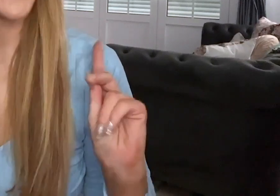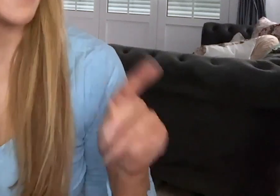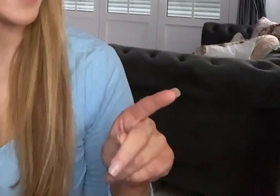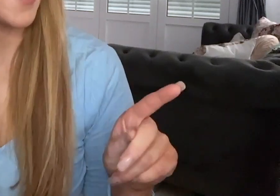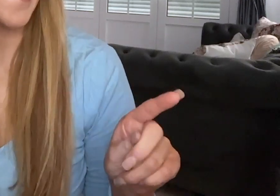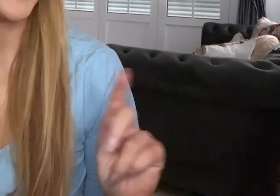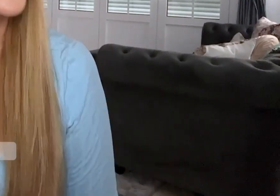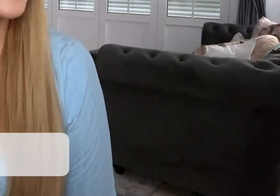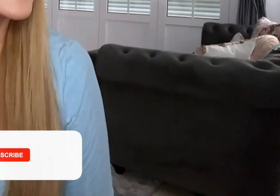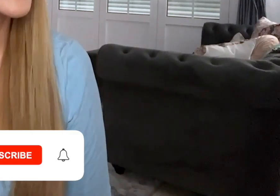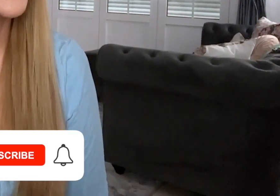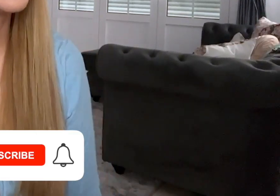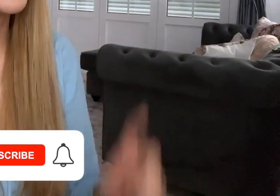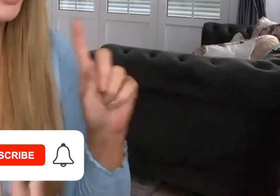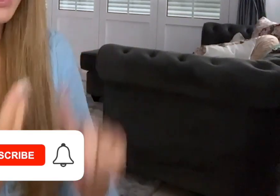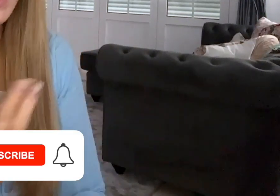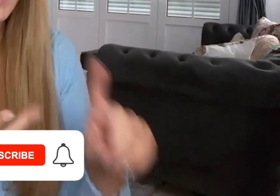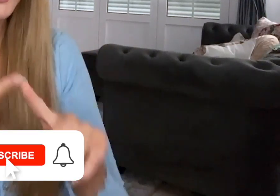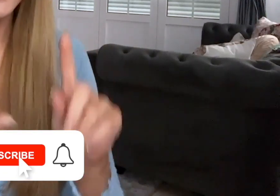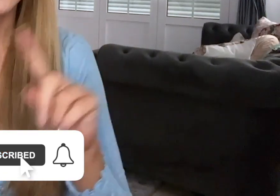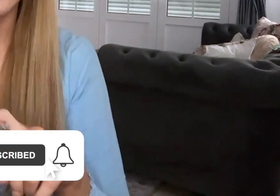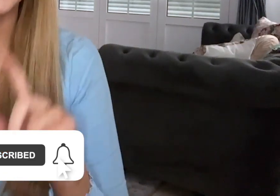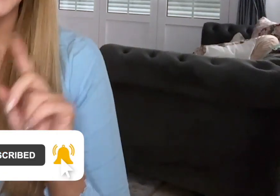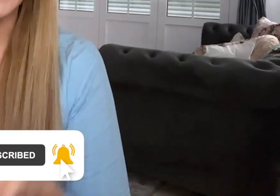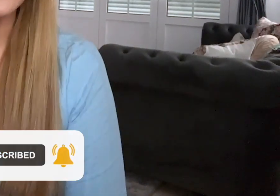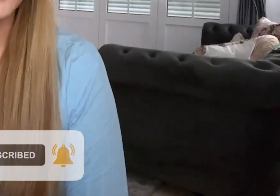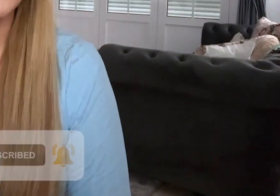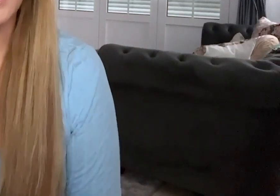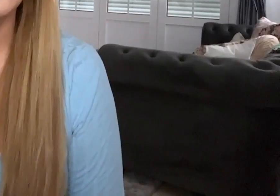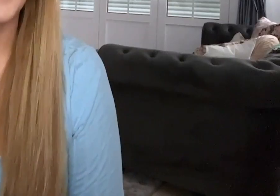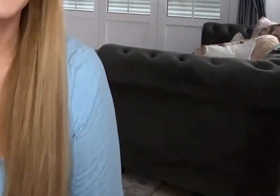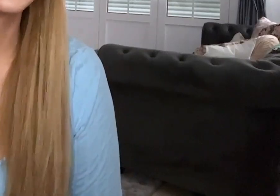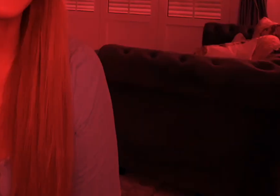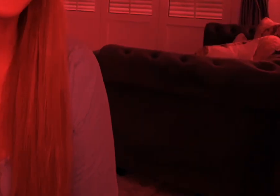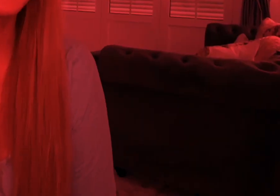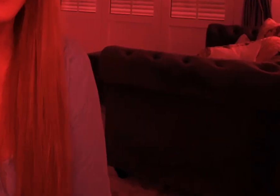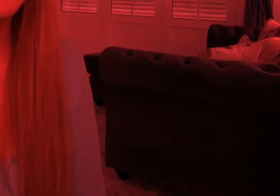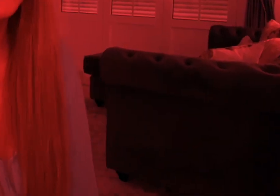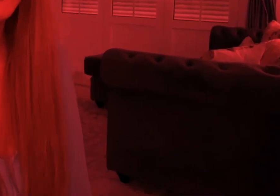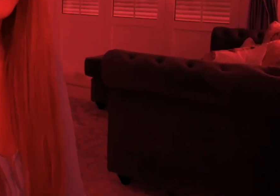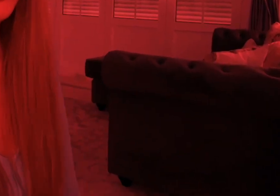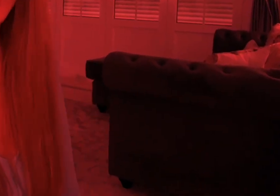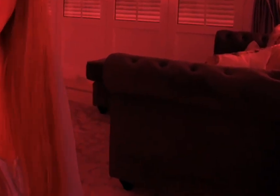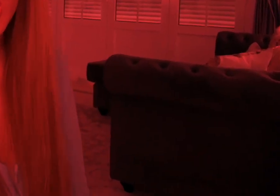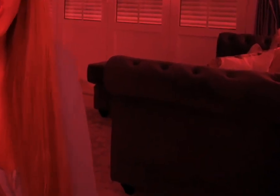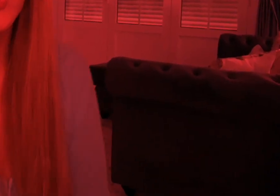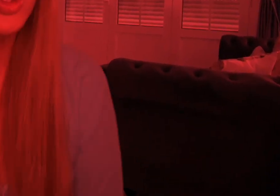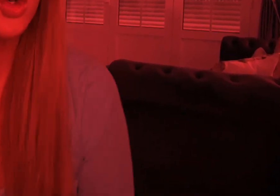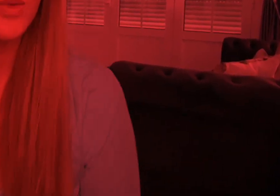little rabbit hole. Before getting into this video, do be sure to like, share, comment, and subscribe. Otherwise, the next time you